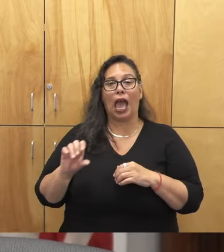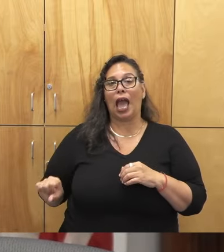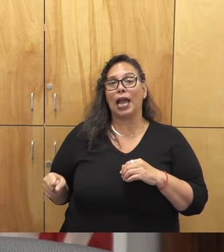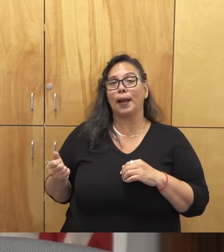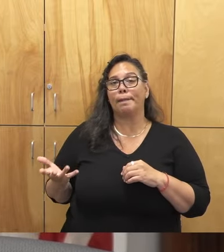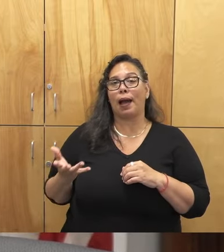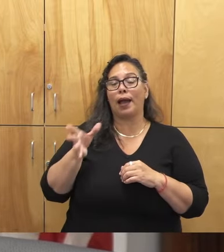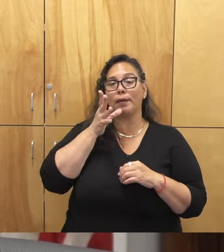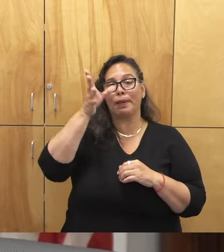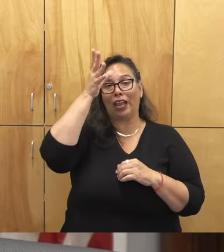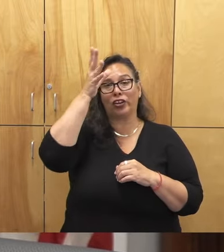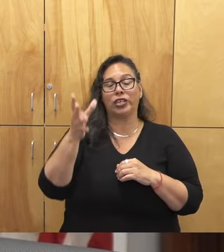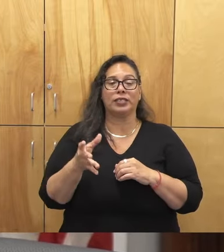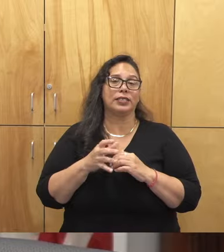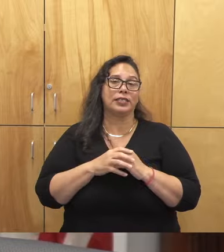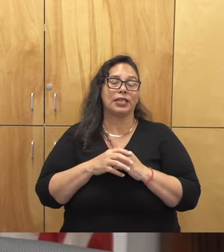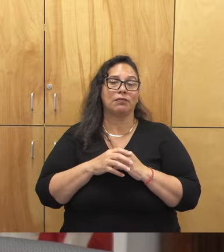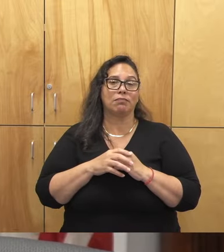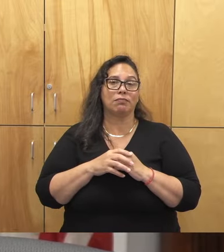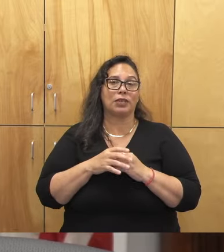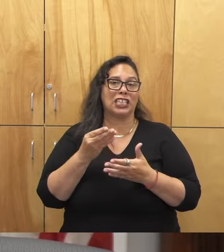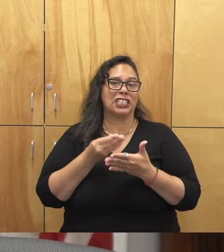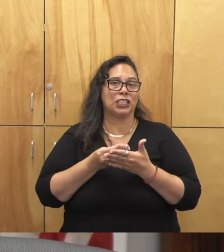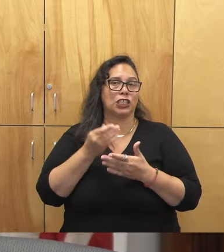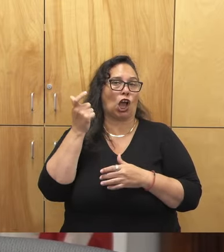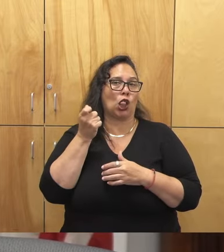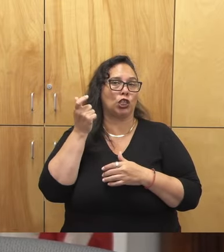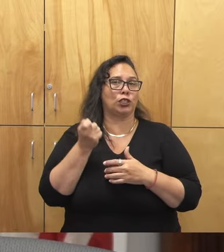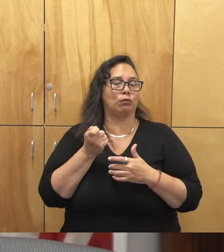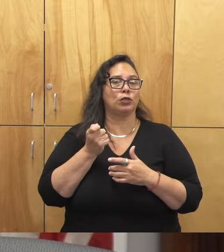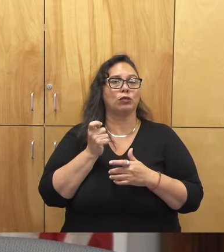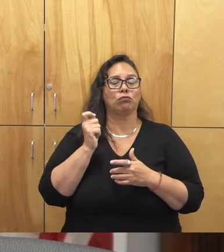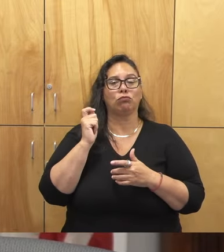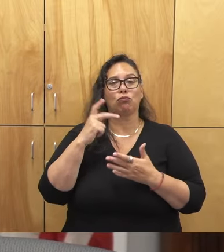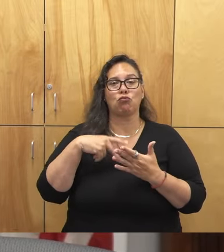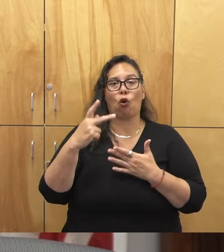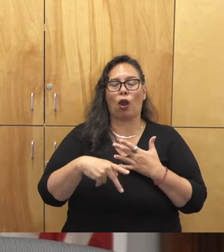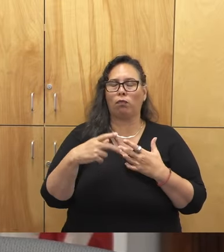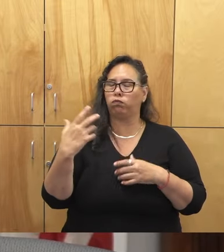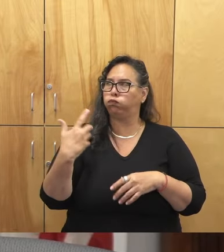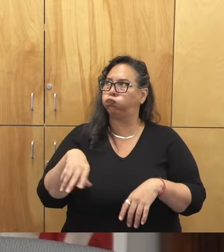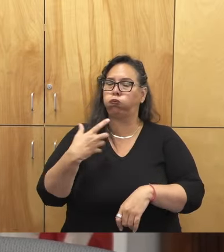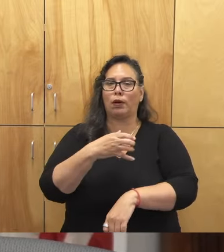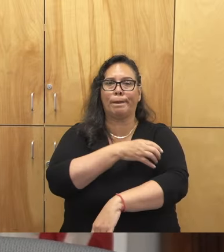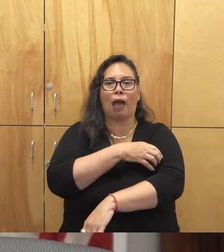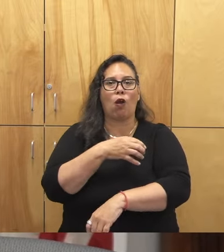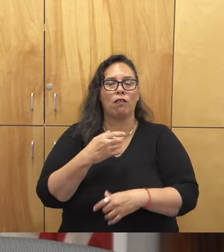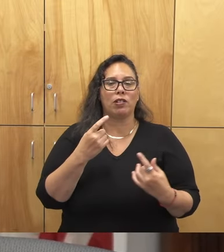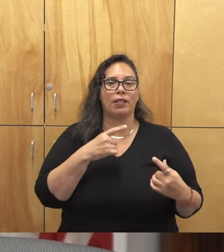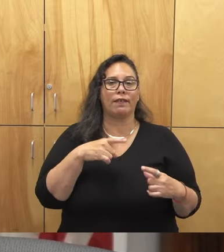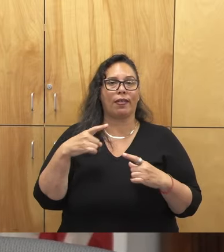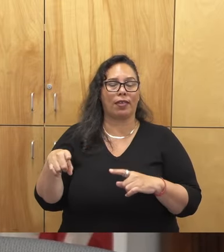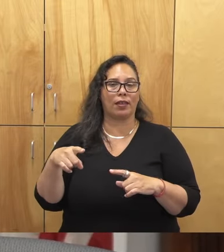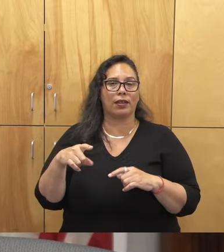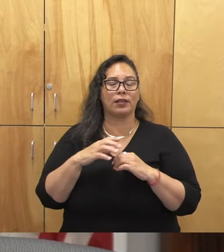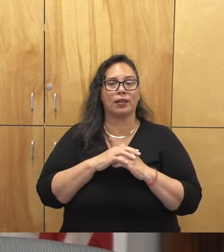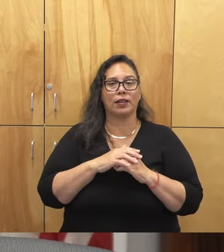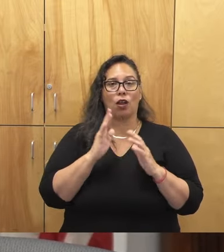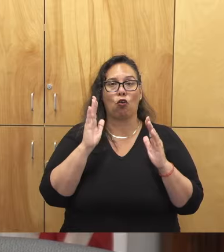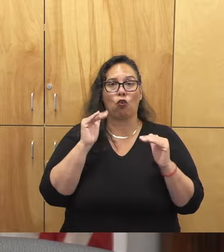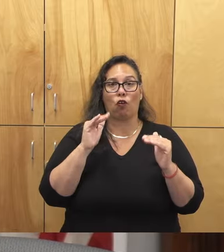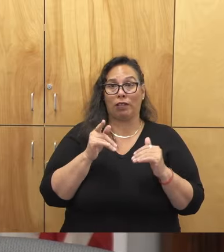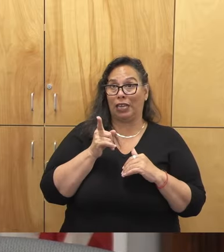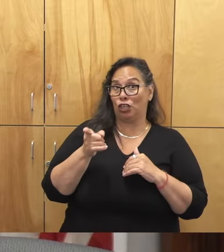Association's scholarship programs ceremony. Super powerful event. Hopefully, Madam